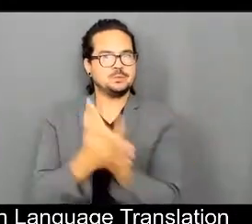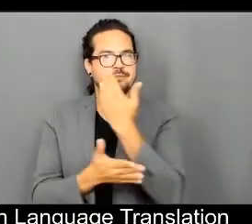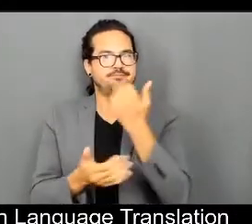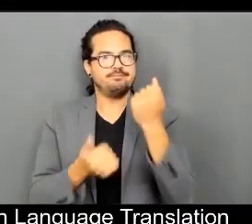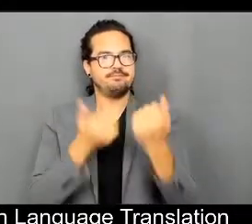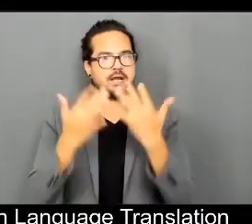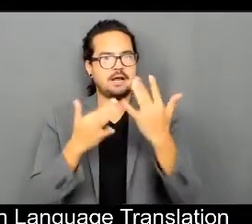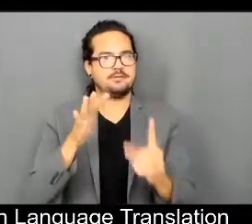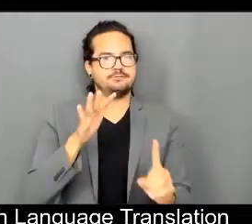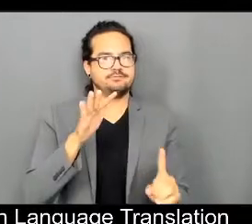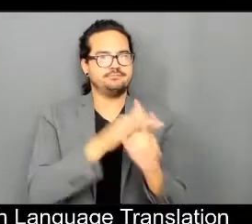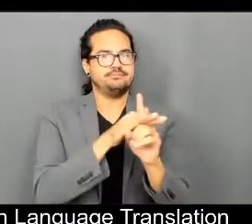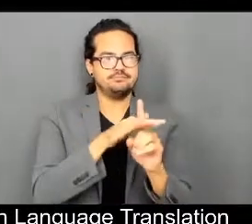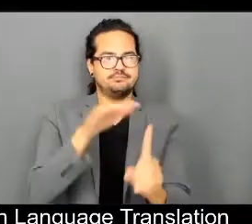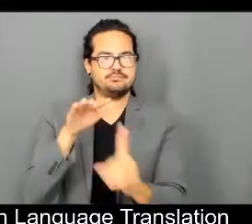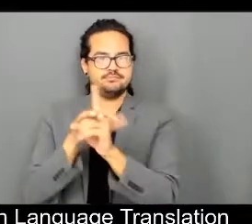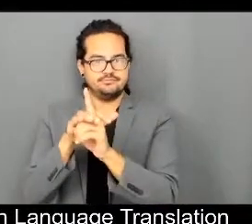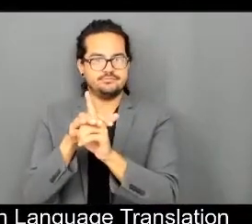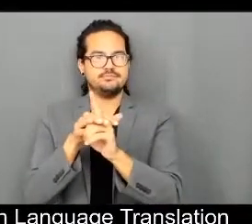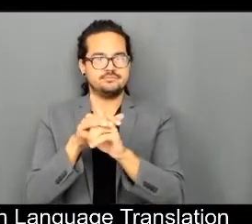leaders. We've got